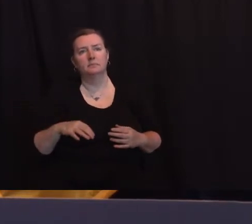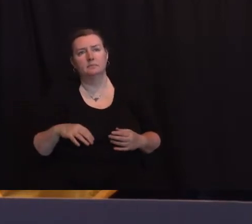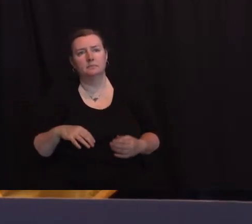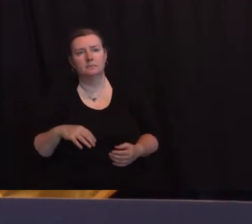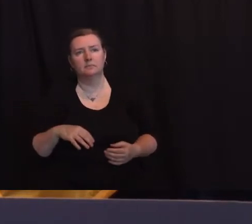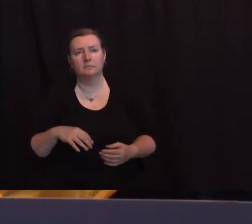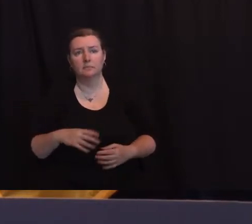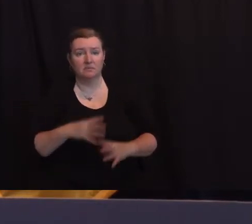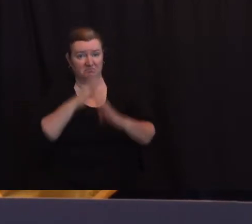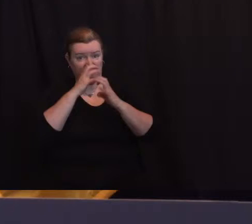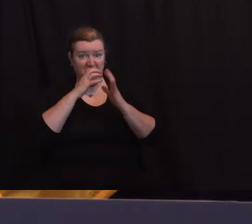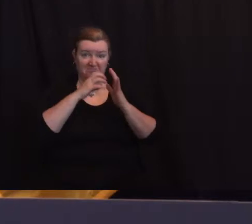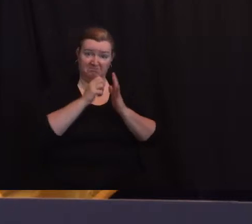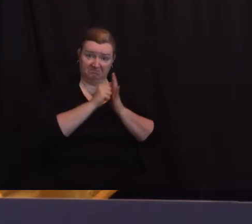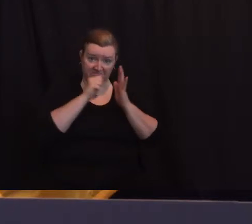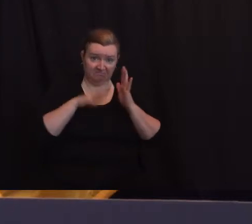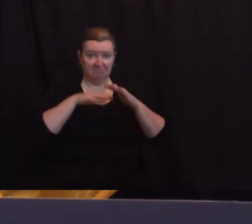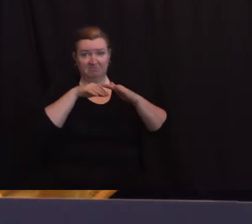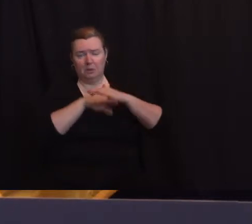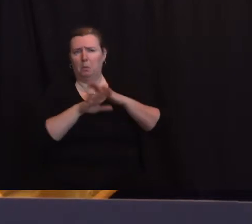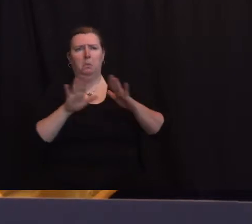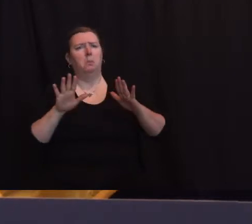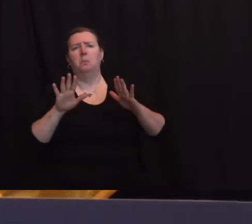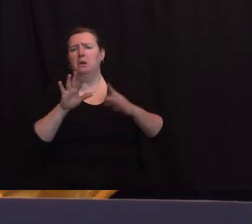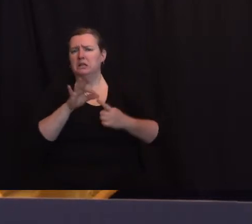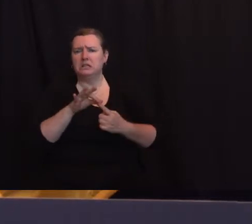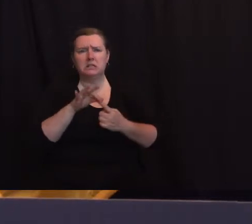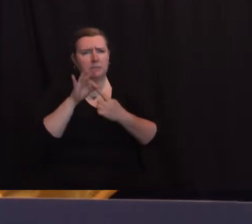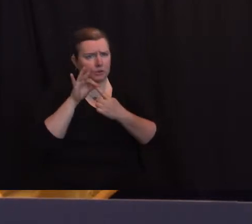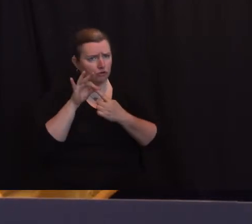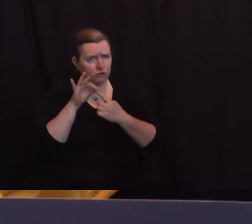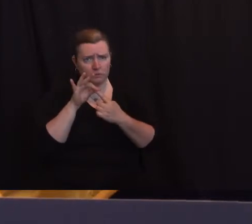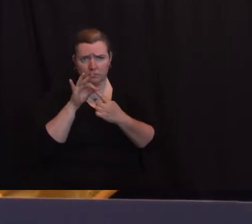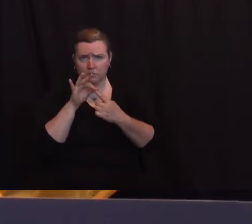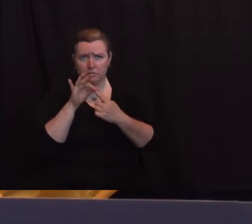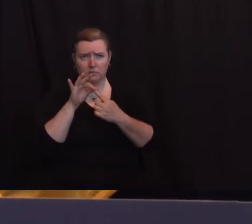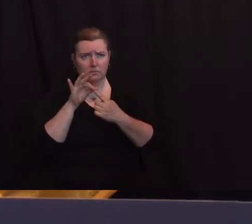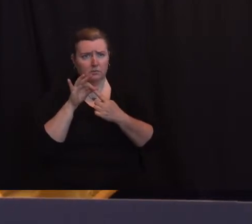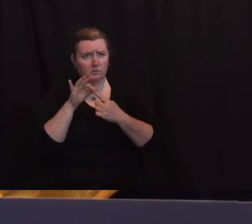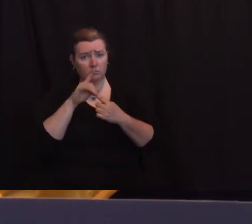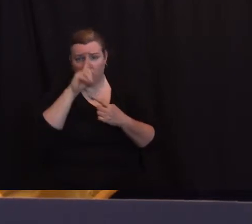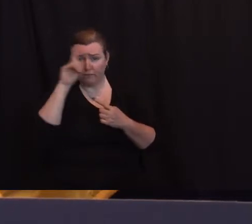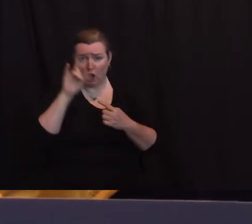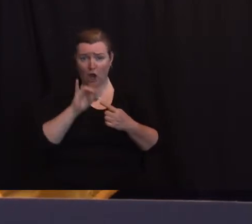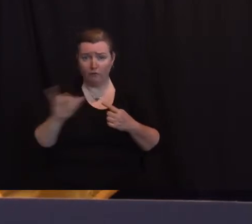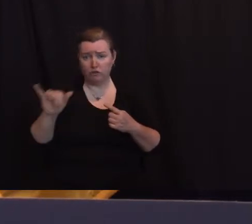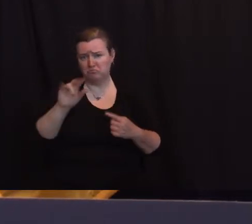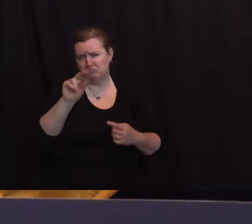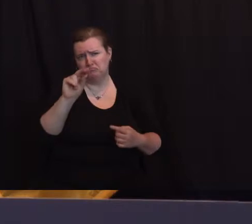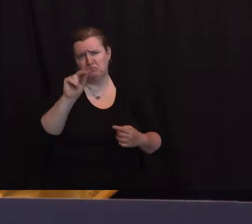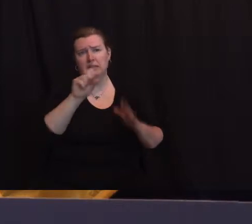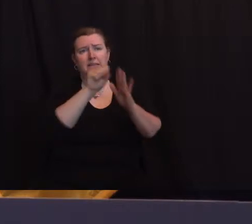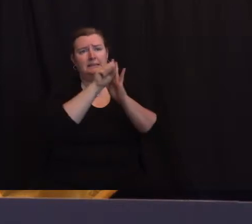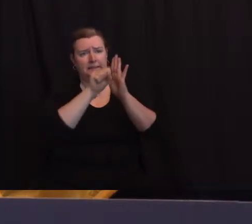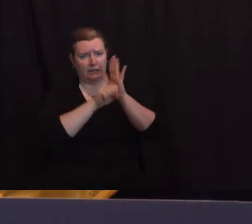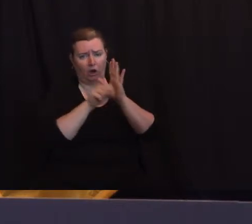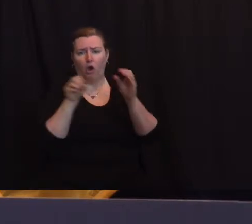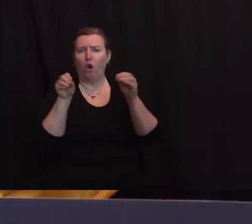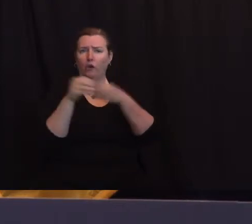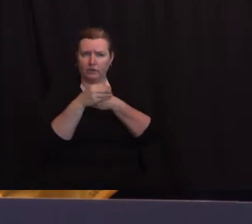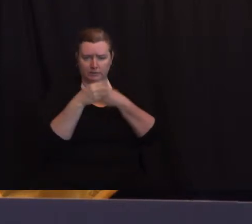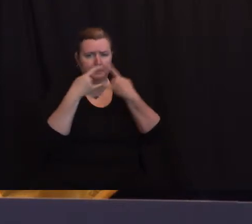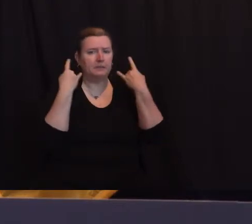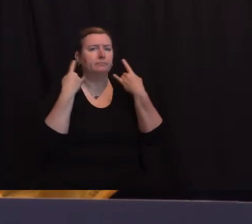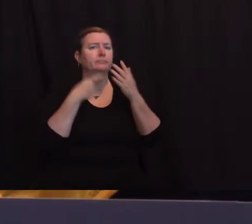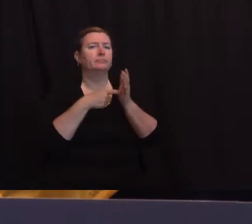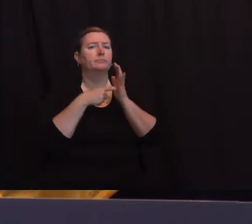there are exceptions. The exceptions, I suspect, are not forever and always. They include state offices, any train,